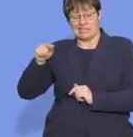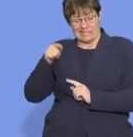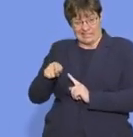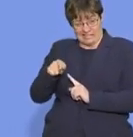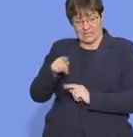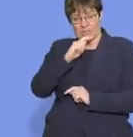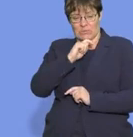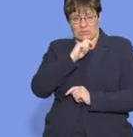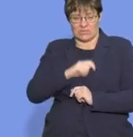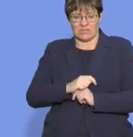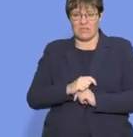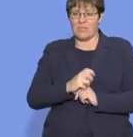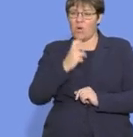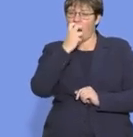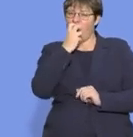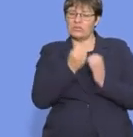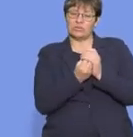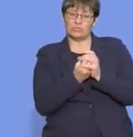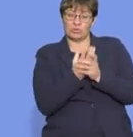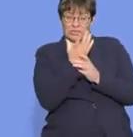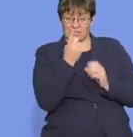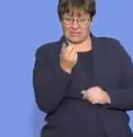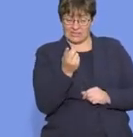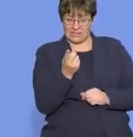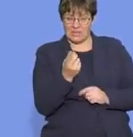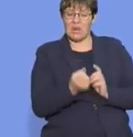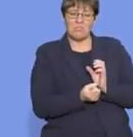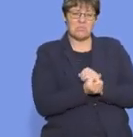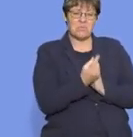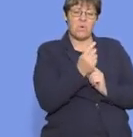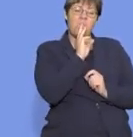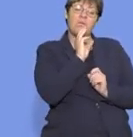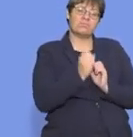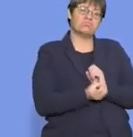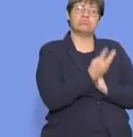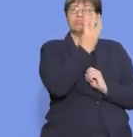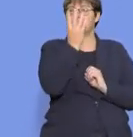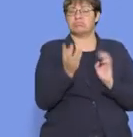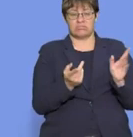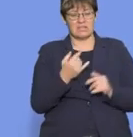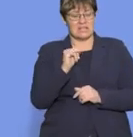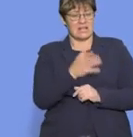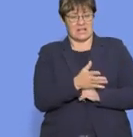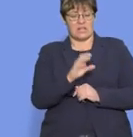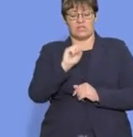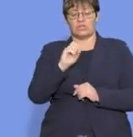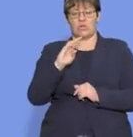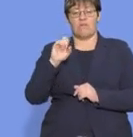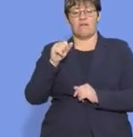And this is an example of a hot spring that exists today, and